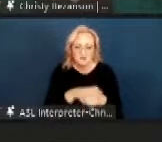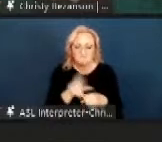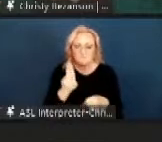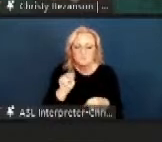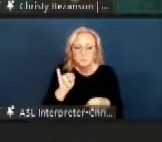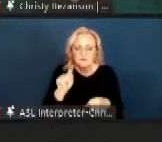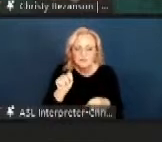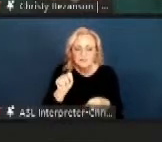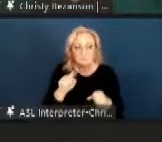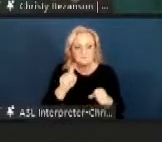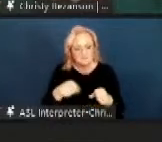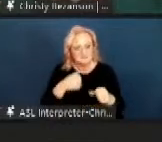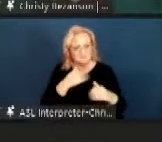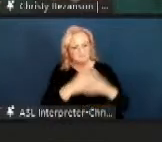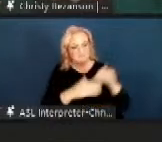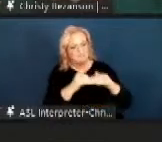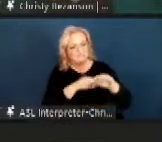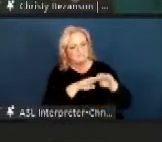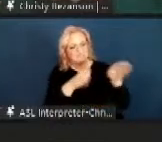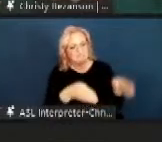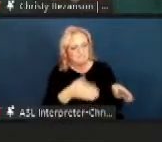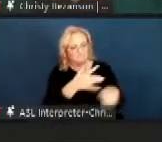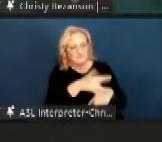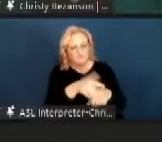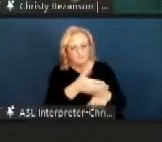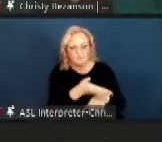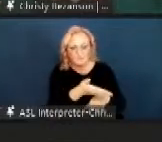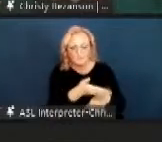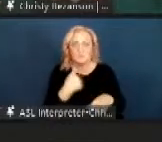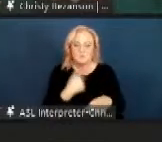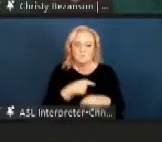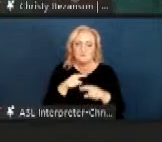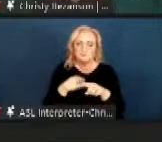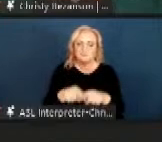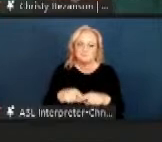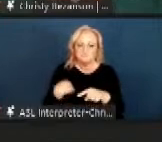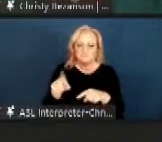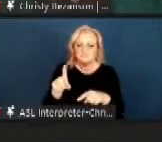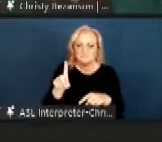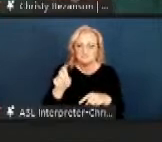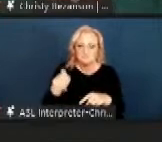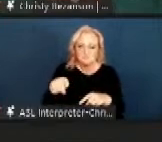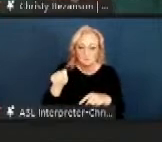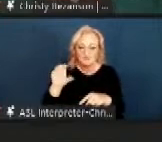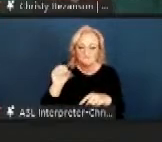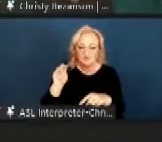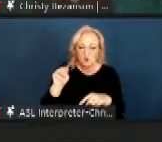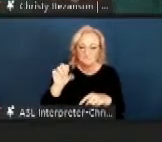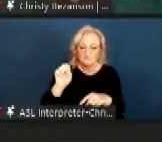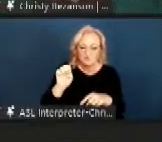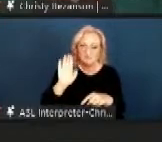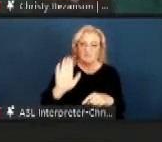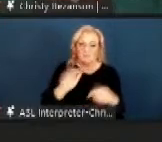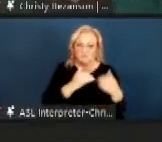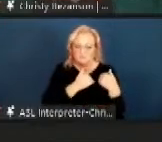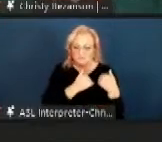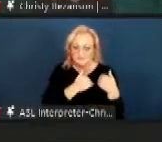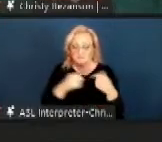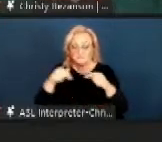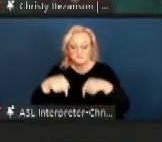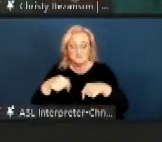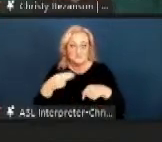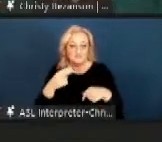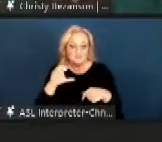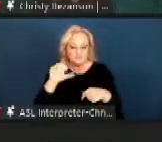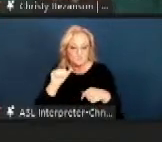bricks and mortars projects going on, and we count on our Department of Commerce friends to work on that piece. But here at the Healthcare Authority, I want to